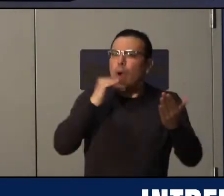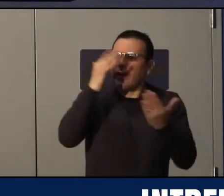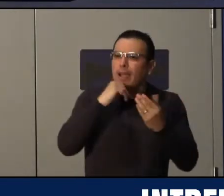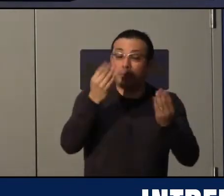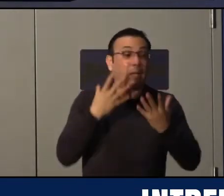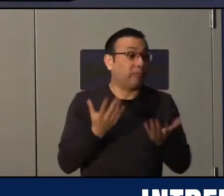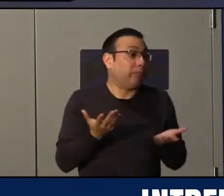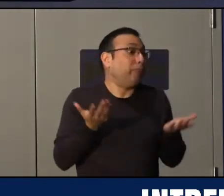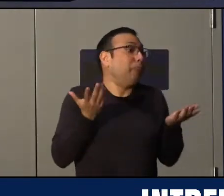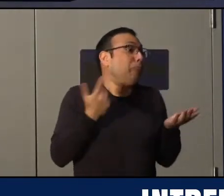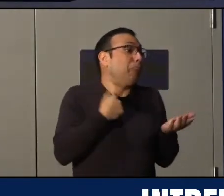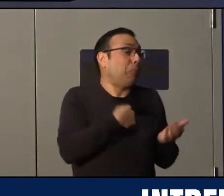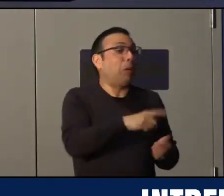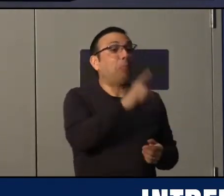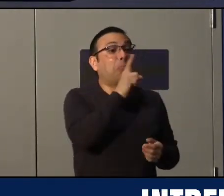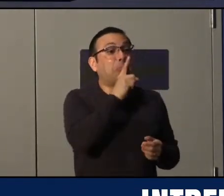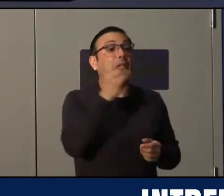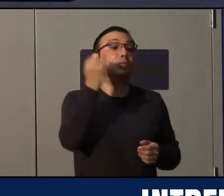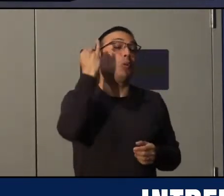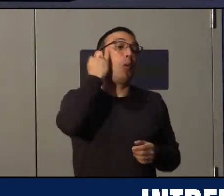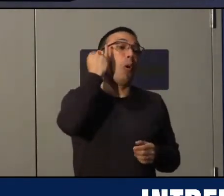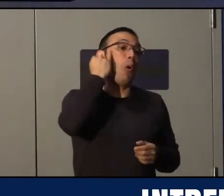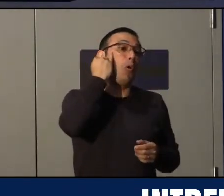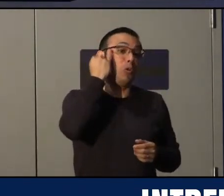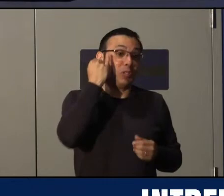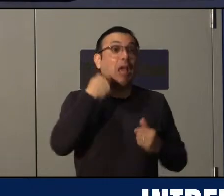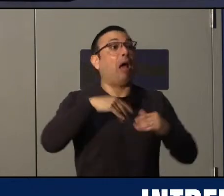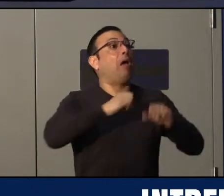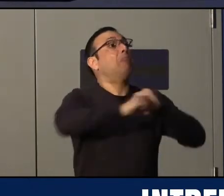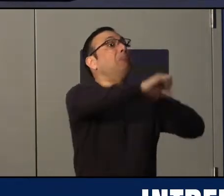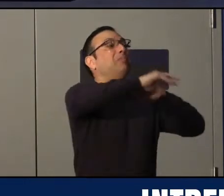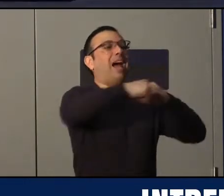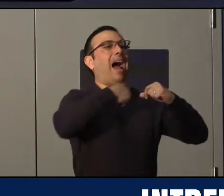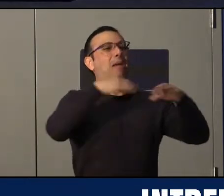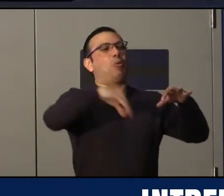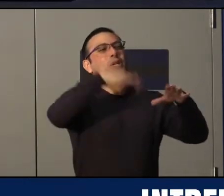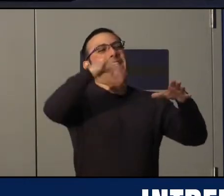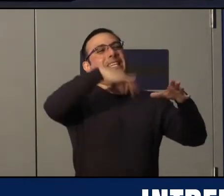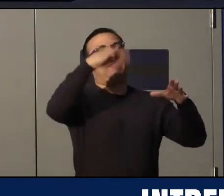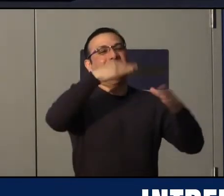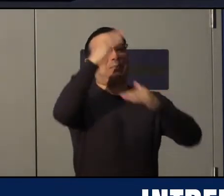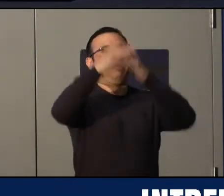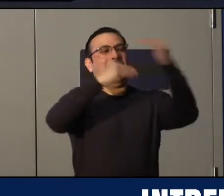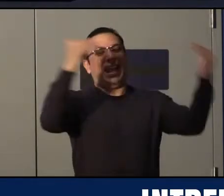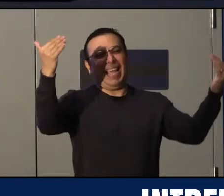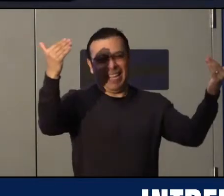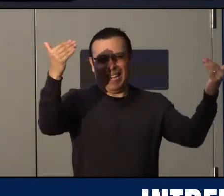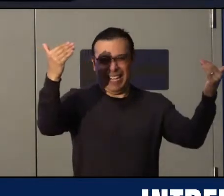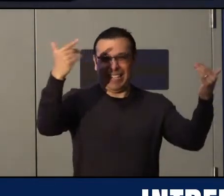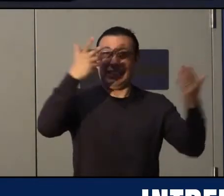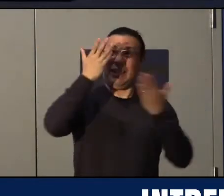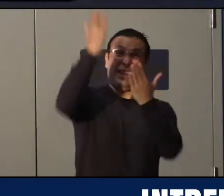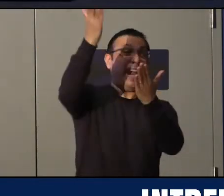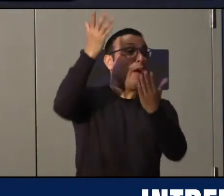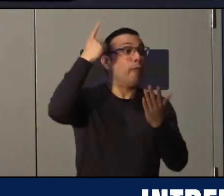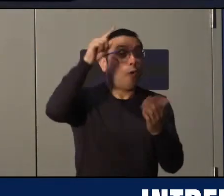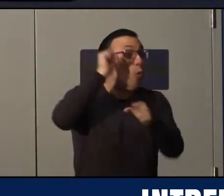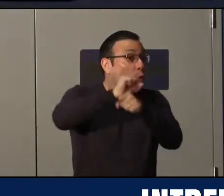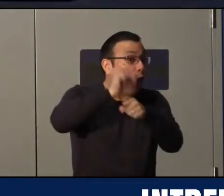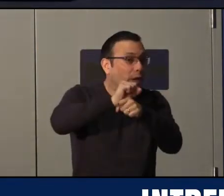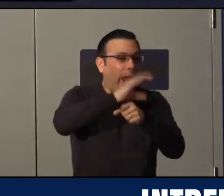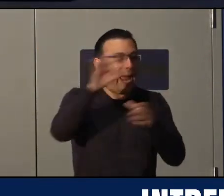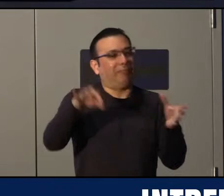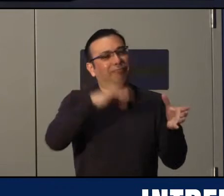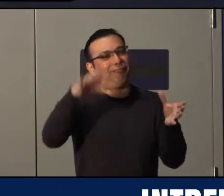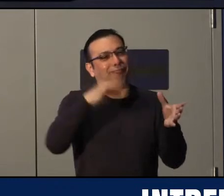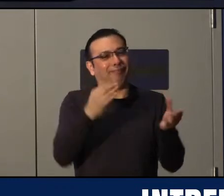can you imagine if I had been like publicizing I'm weaving baskets in space? Like, we send astronauts to be basket